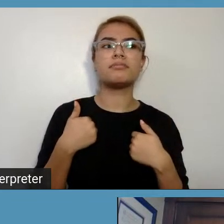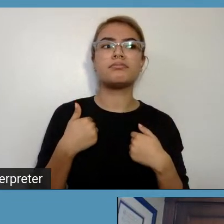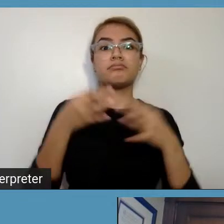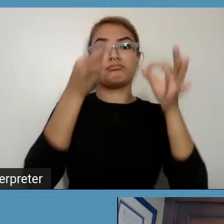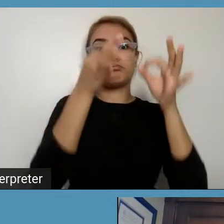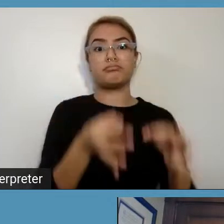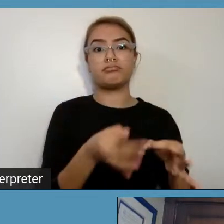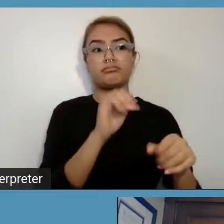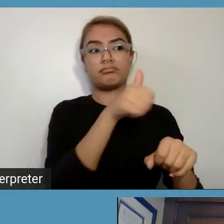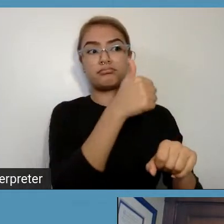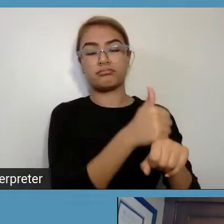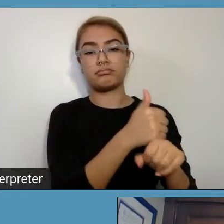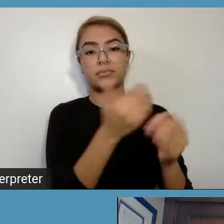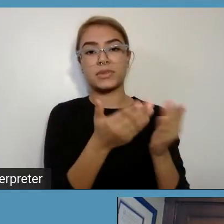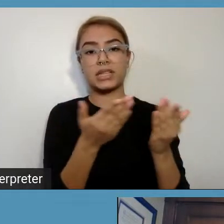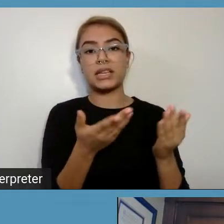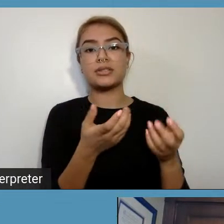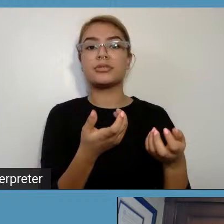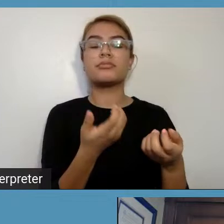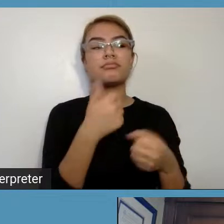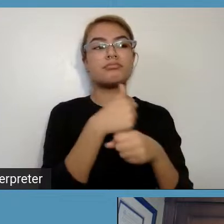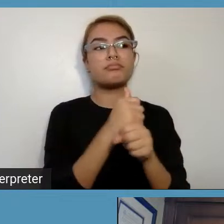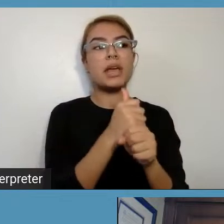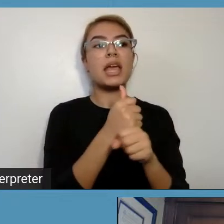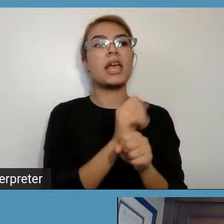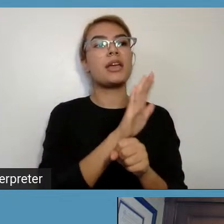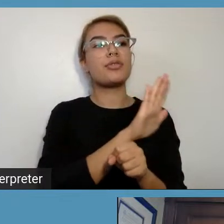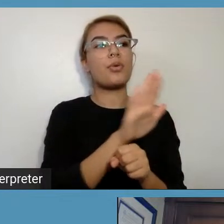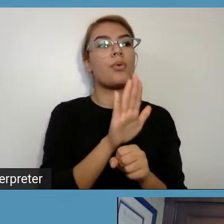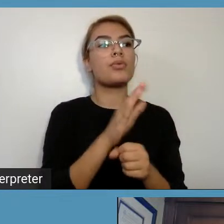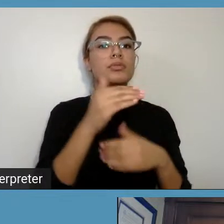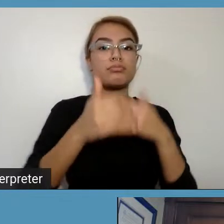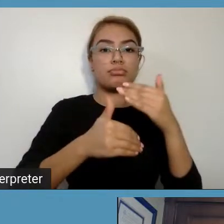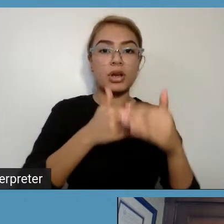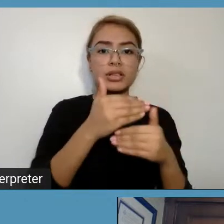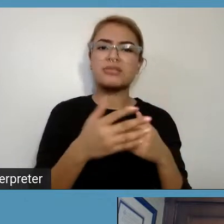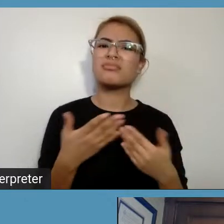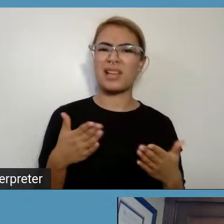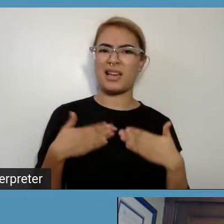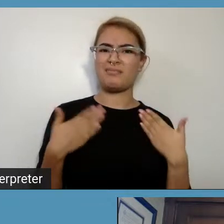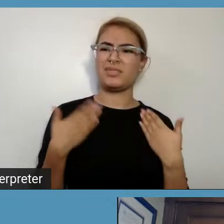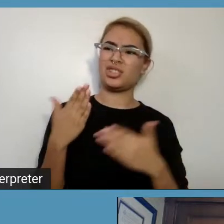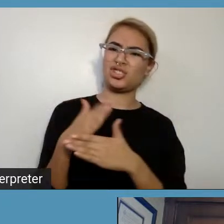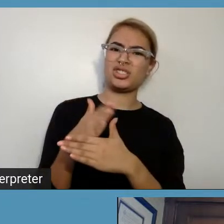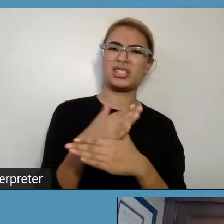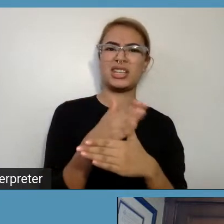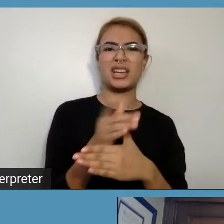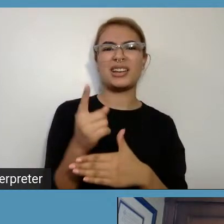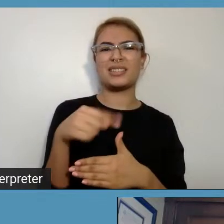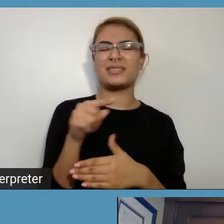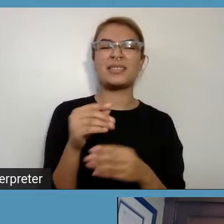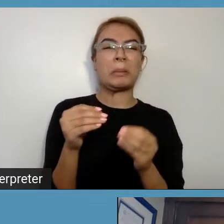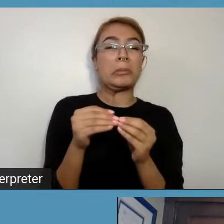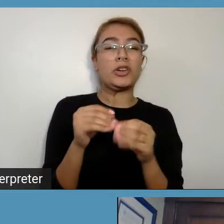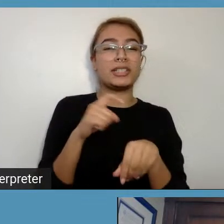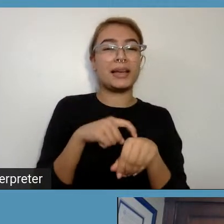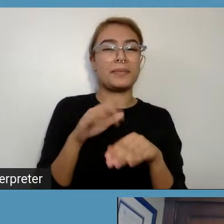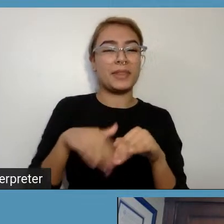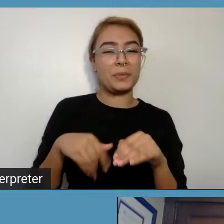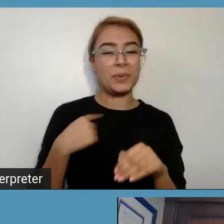to create those things and processes, and I'm happy to share those. It's probably more time than we've got right now.